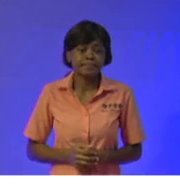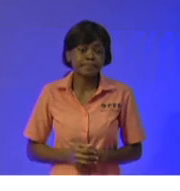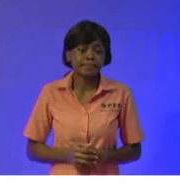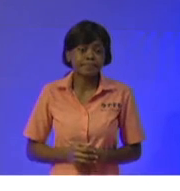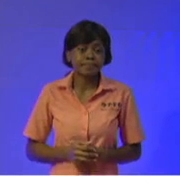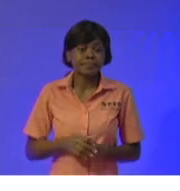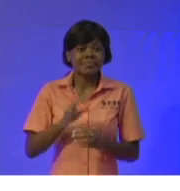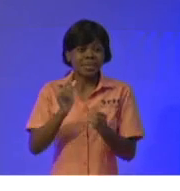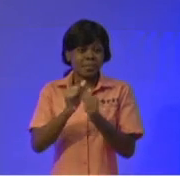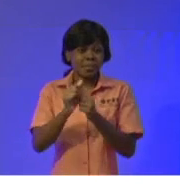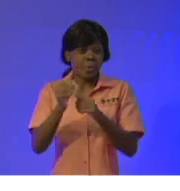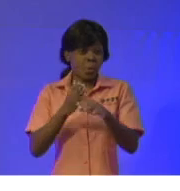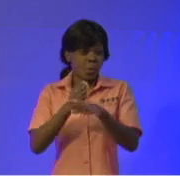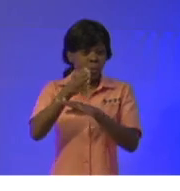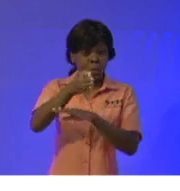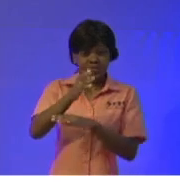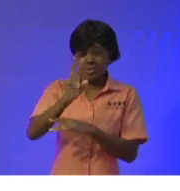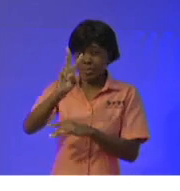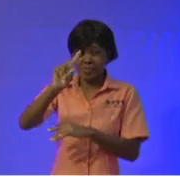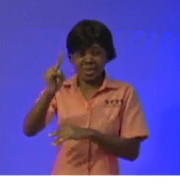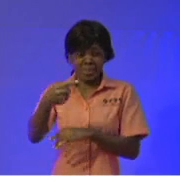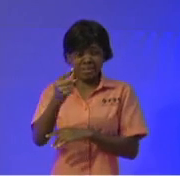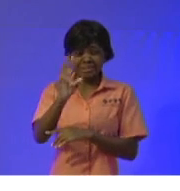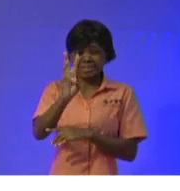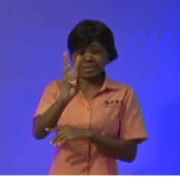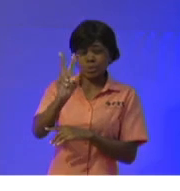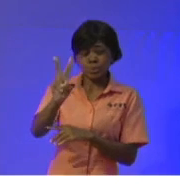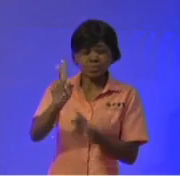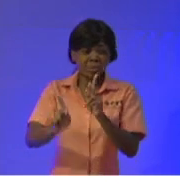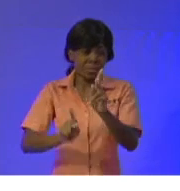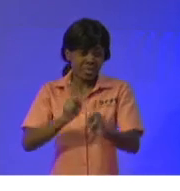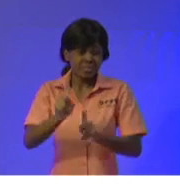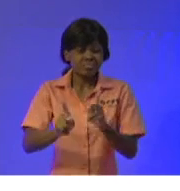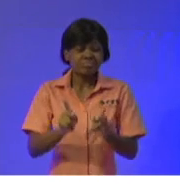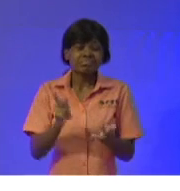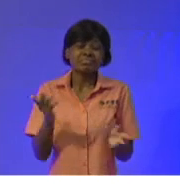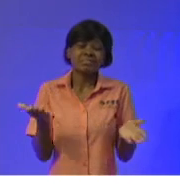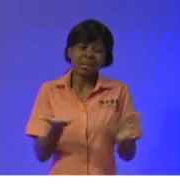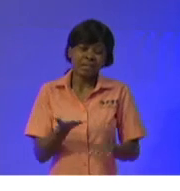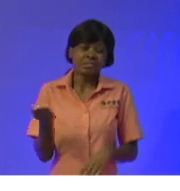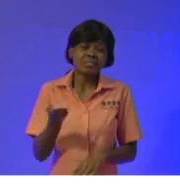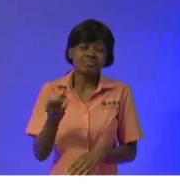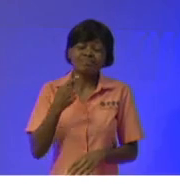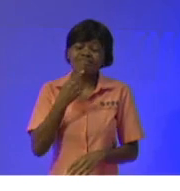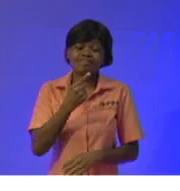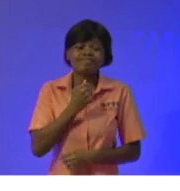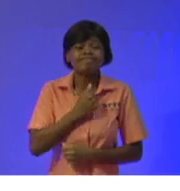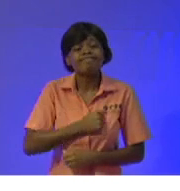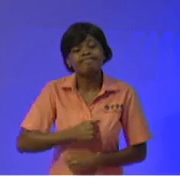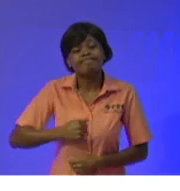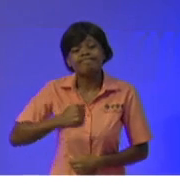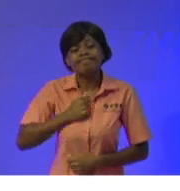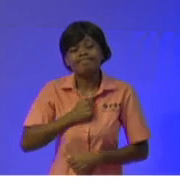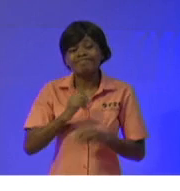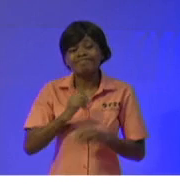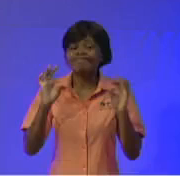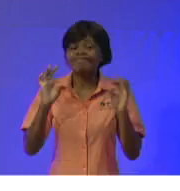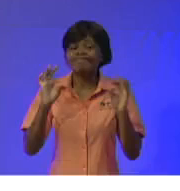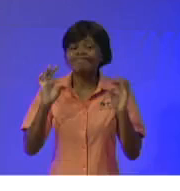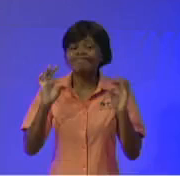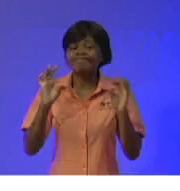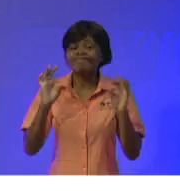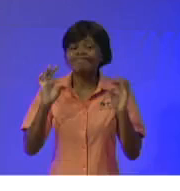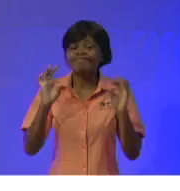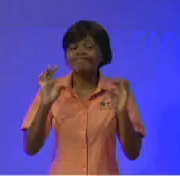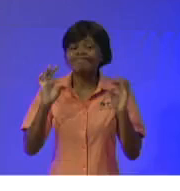2,262 COVID fatalities, and we extend our condolences to the members of those bereaved families. And we have currently